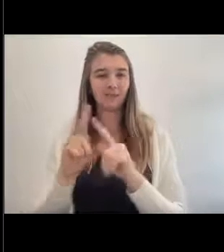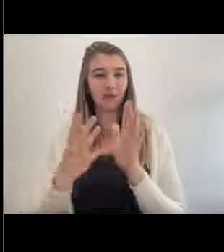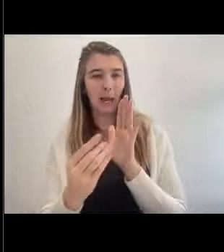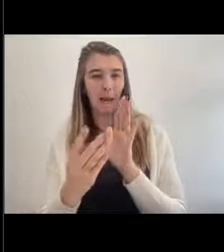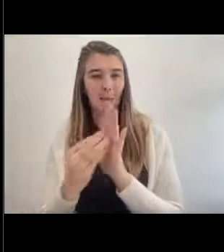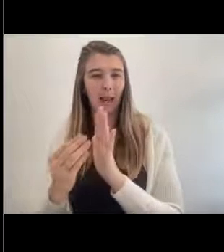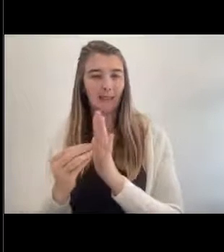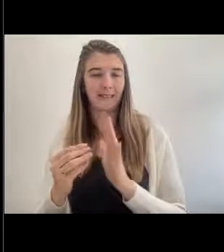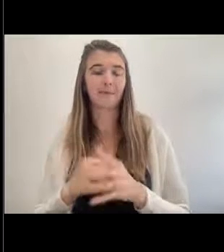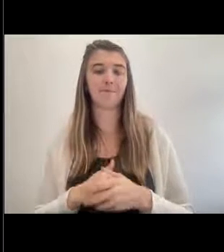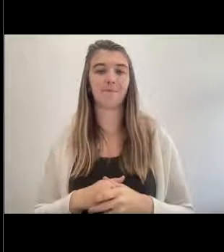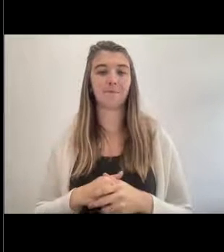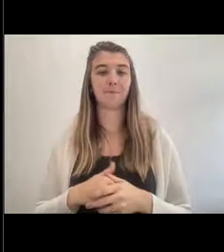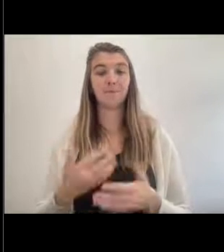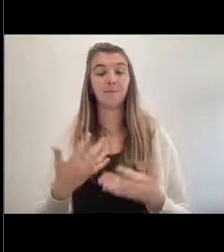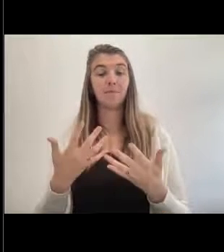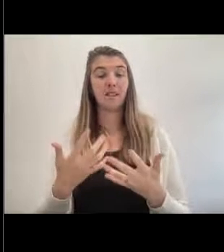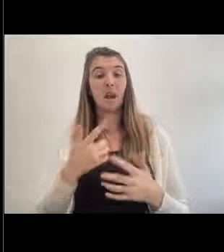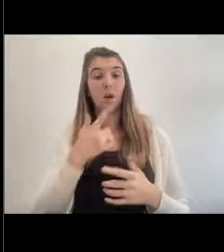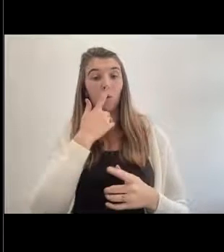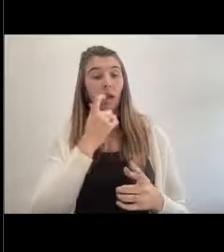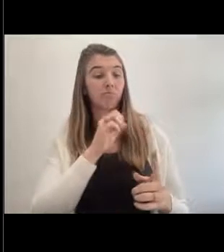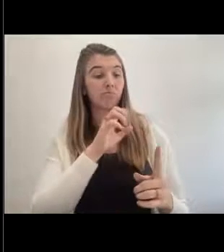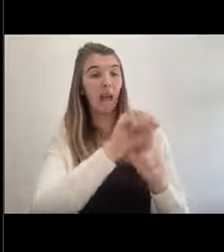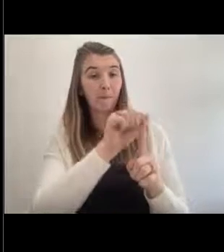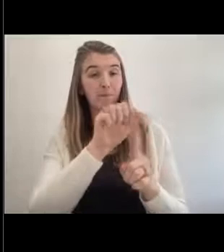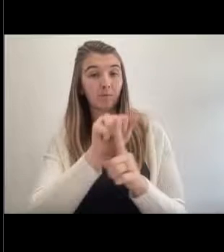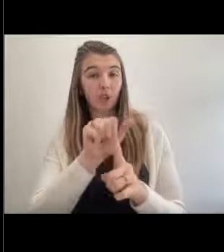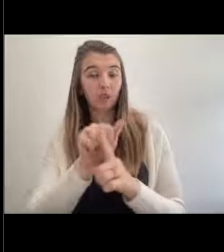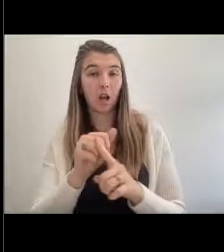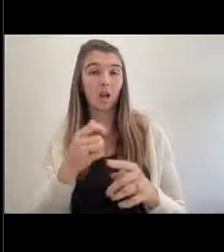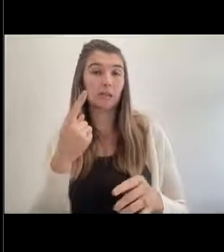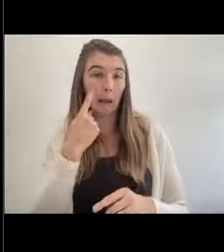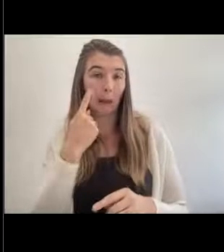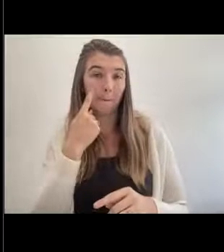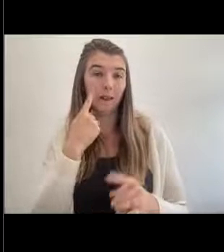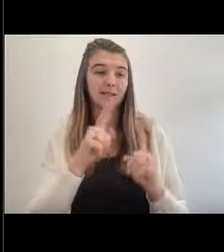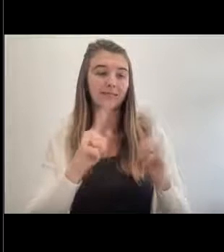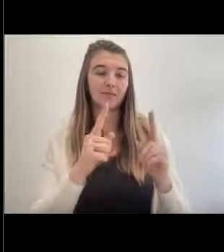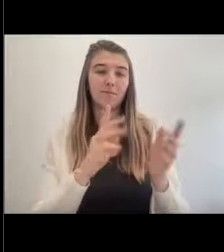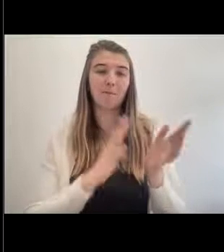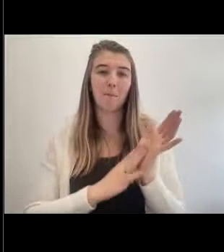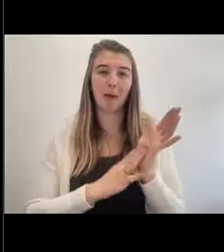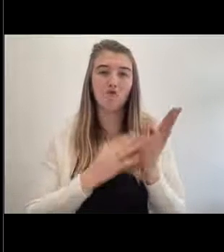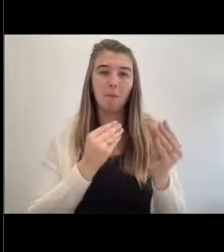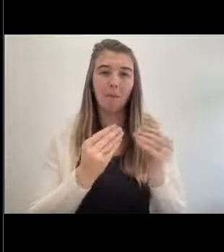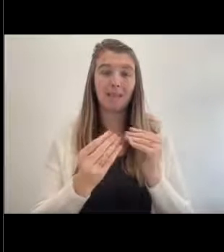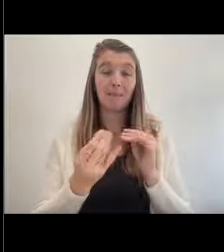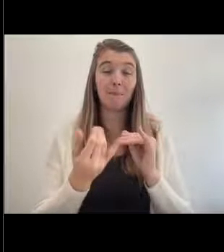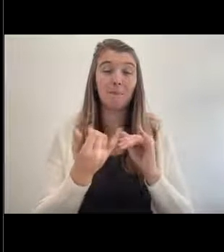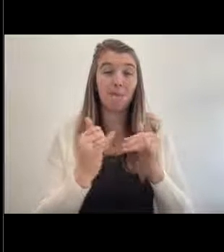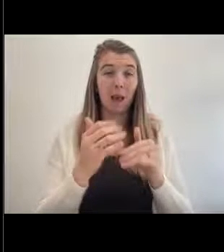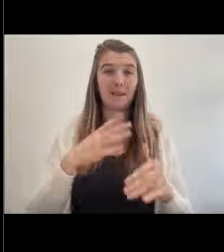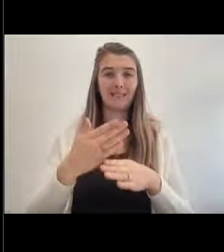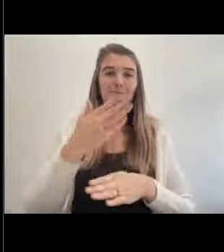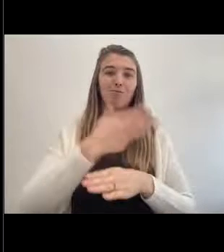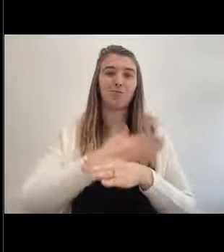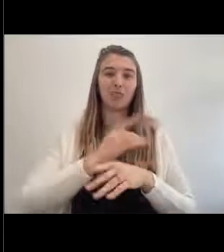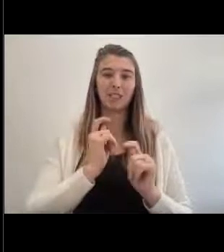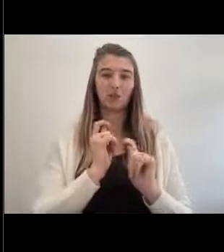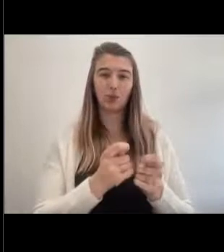have capture, or we have the sampling of microplastics, we might need to pre-treat them